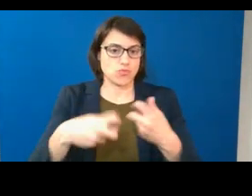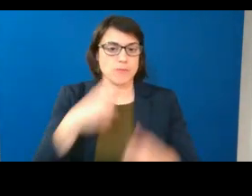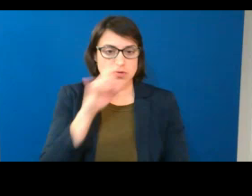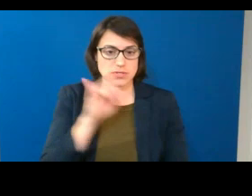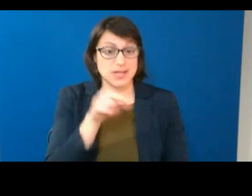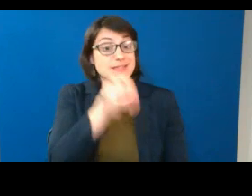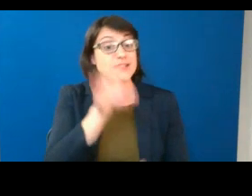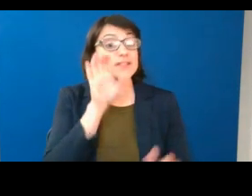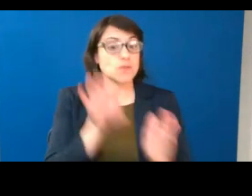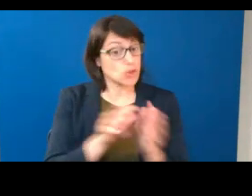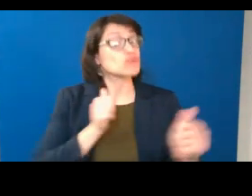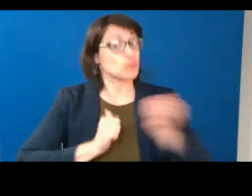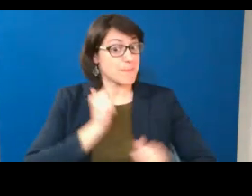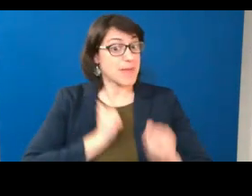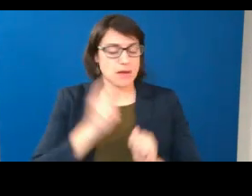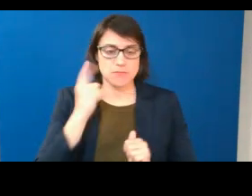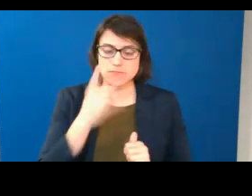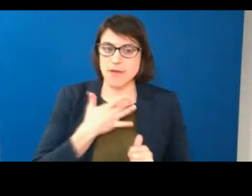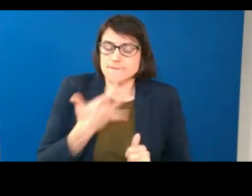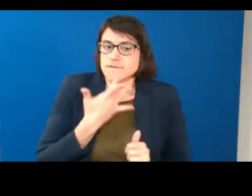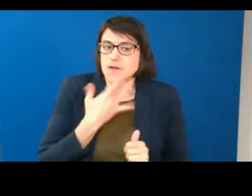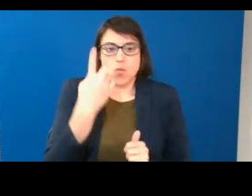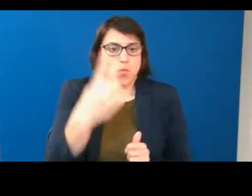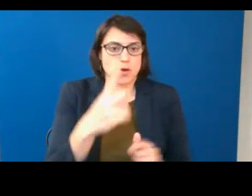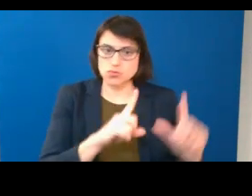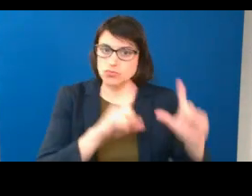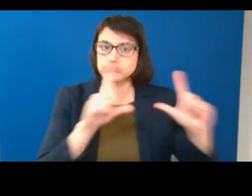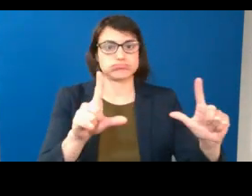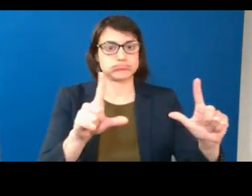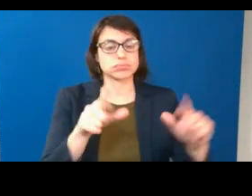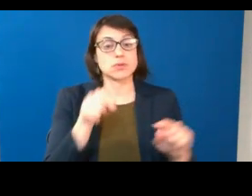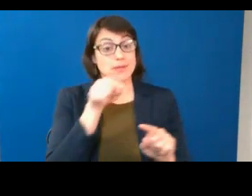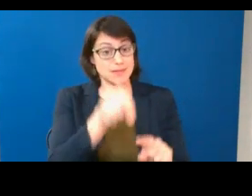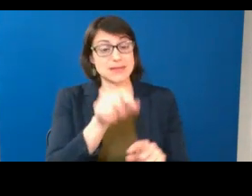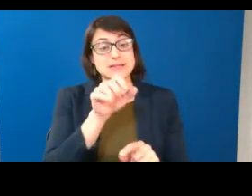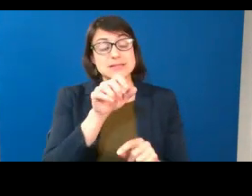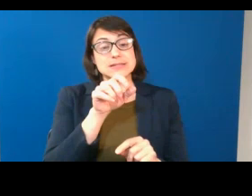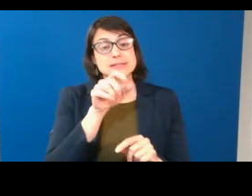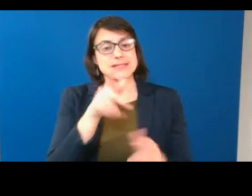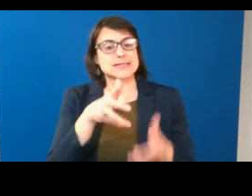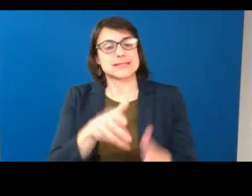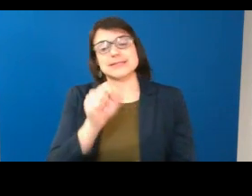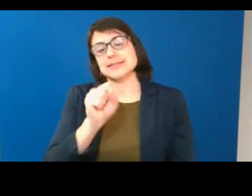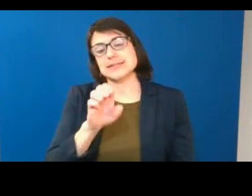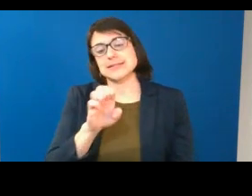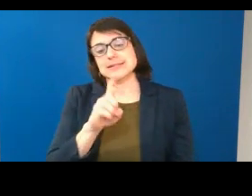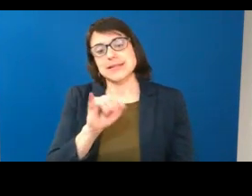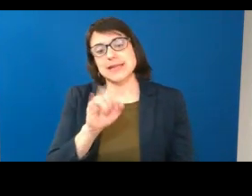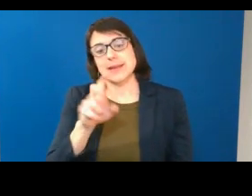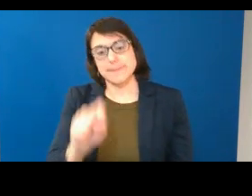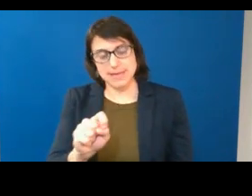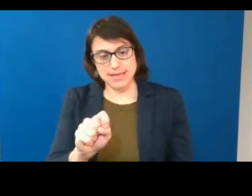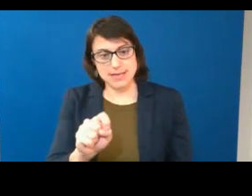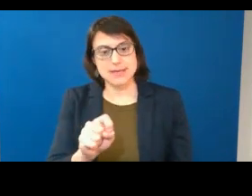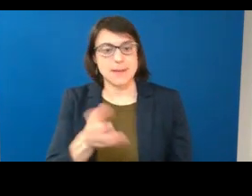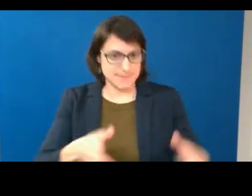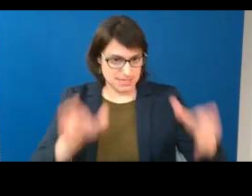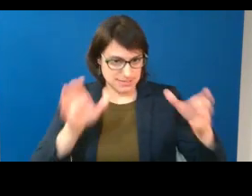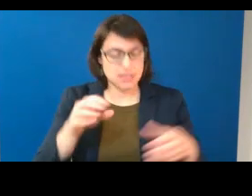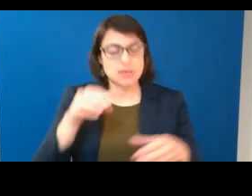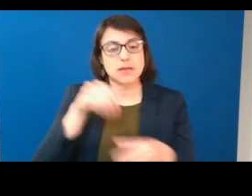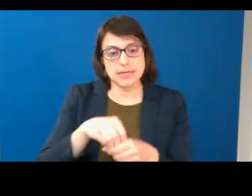ones to showcase. This is a sediment basin that we have in the portion of the Tijuana River Valley. We have 2 of them,